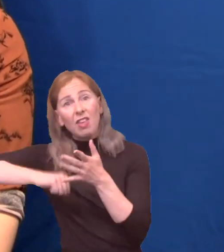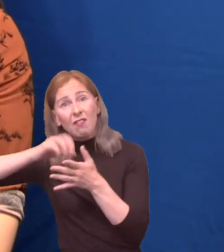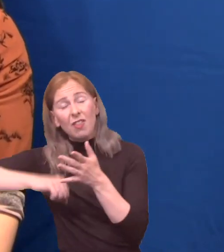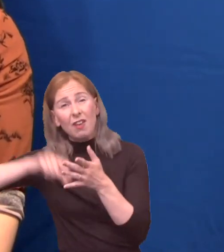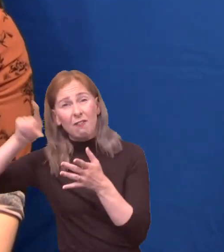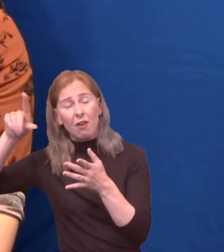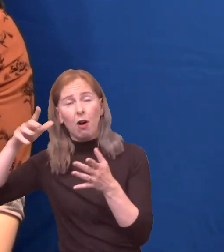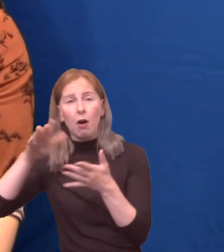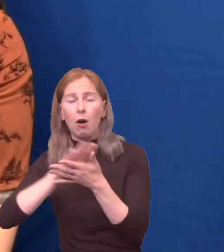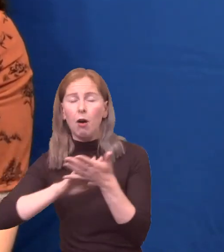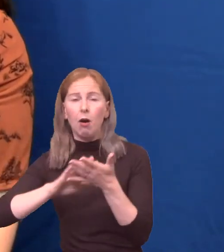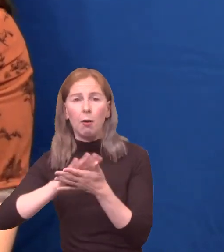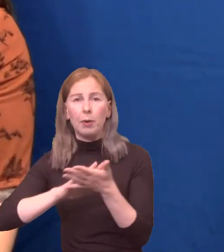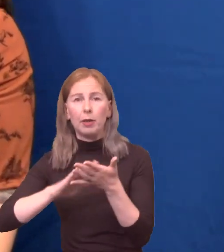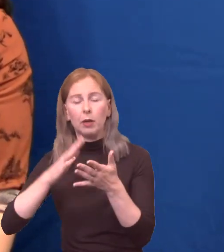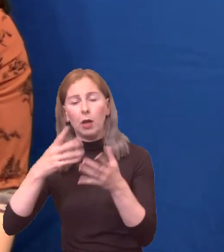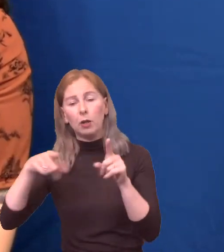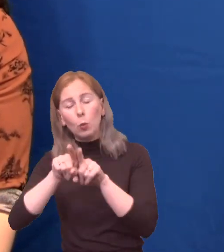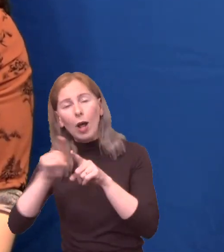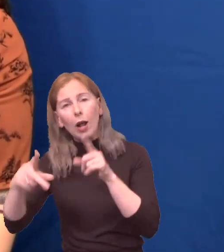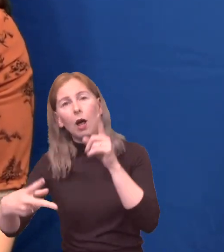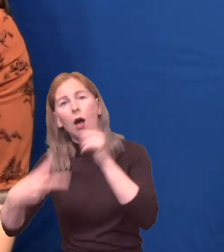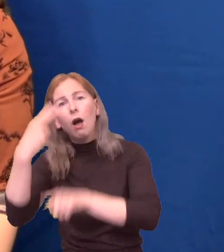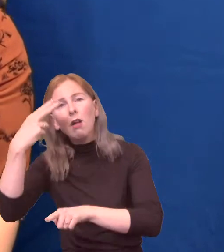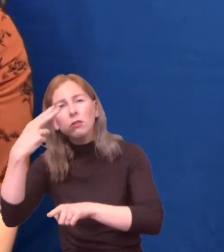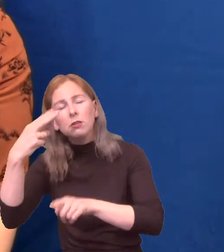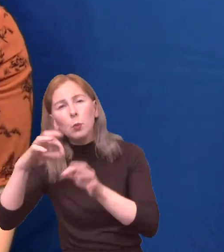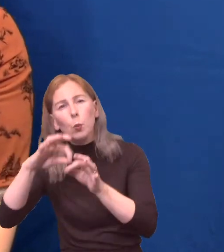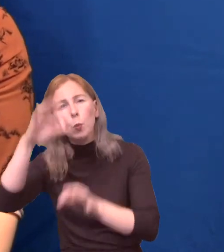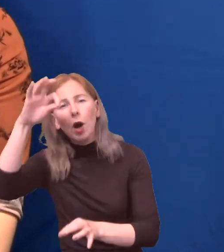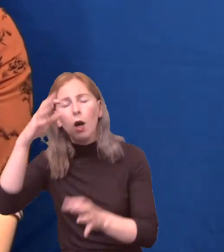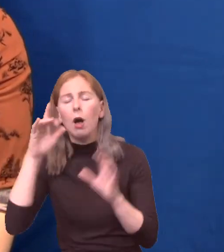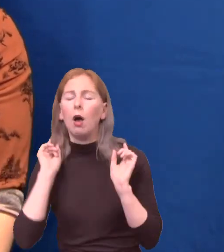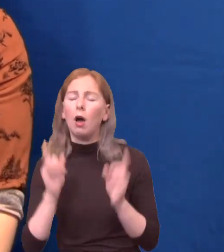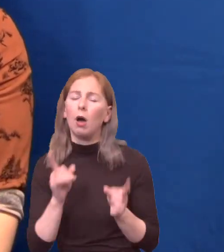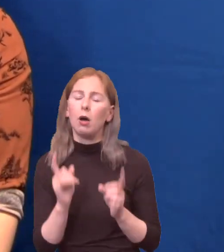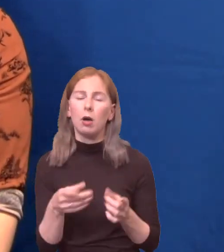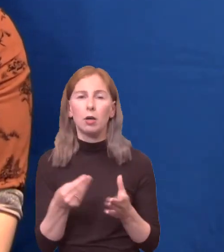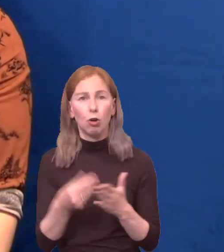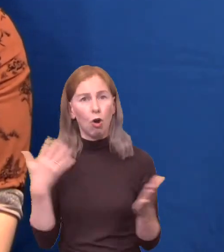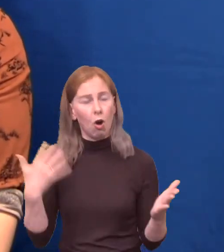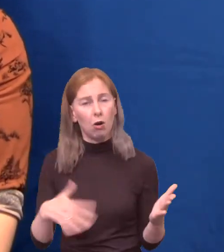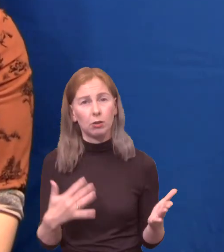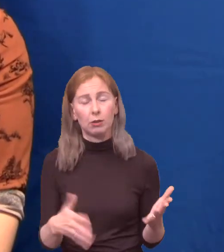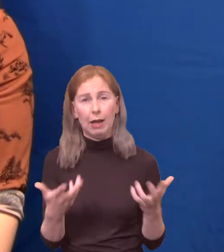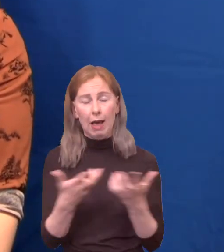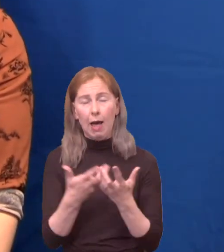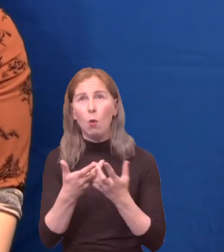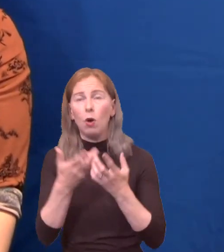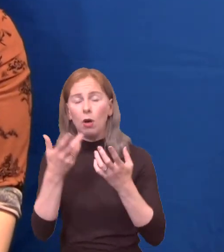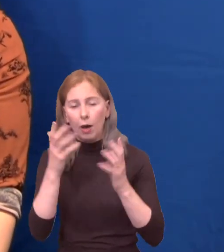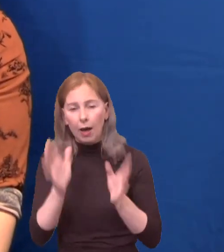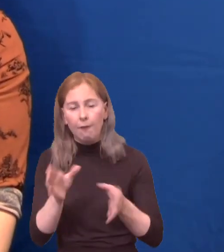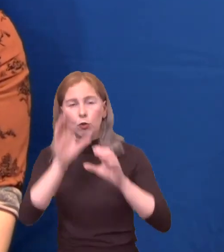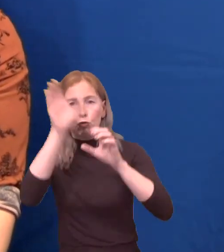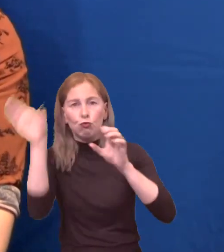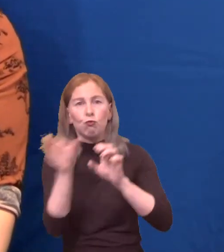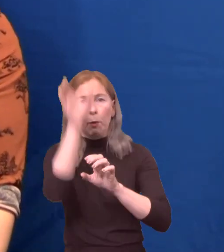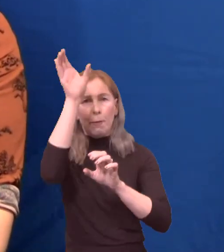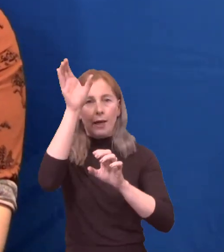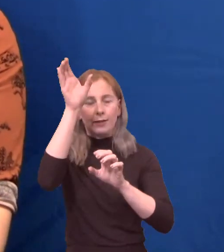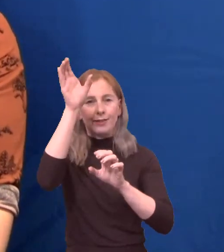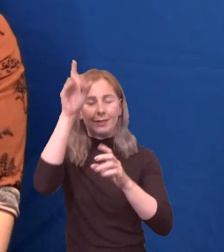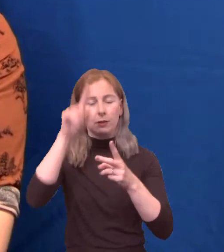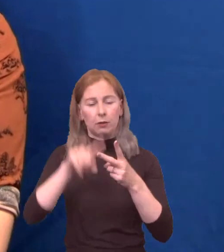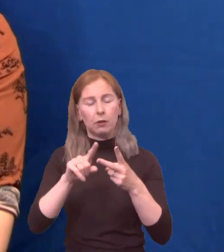GPS itself, but they're also cutting the wires inside the cab, which adds an extra cost to the farmers. Not only are they replacing the unit, but they're also having